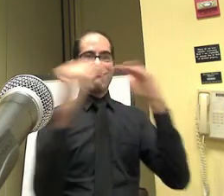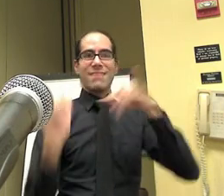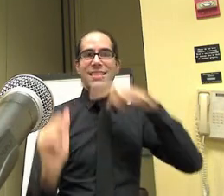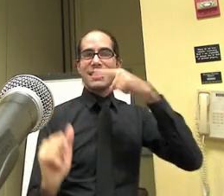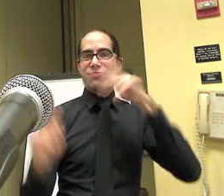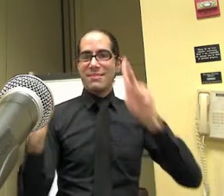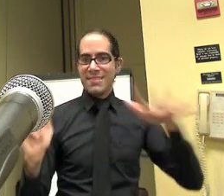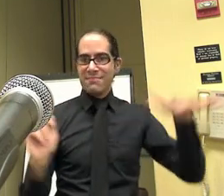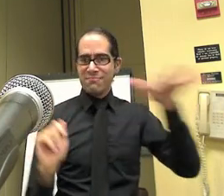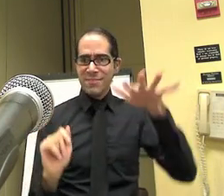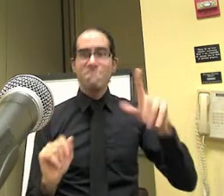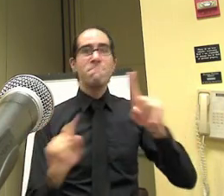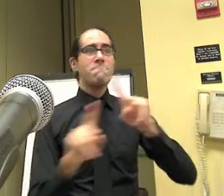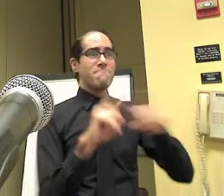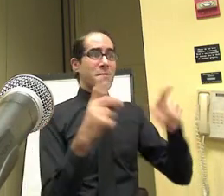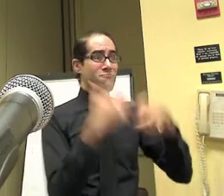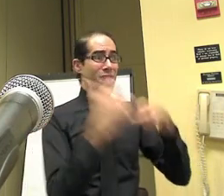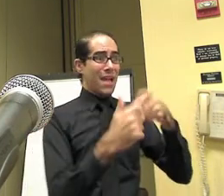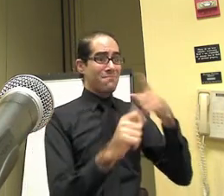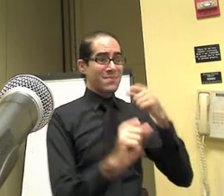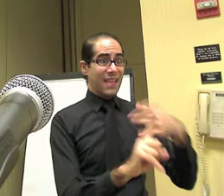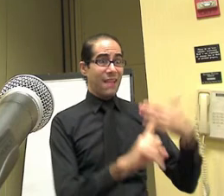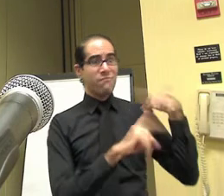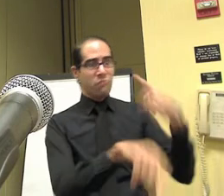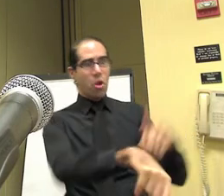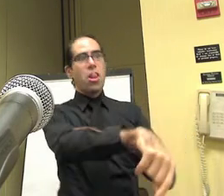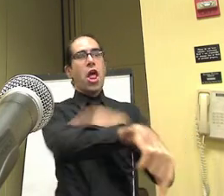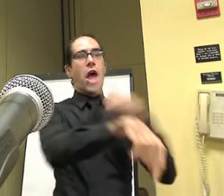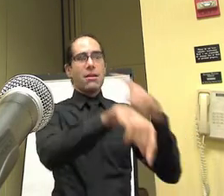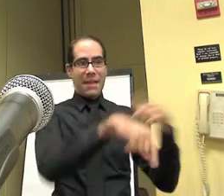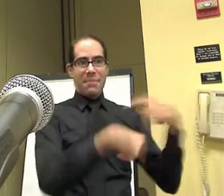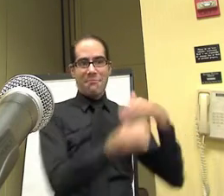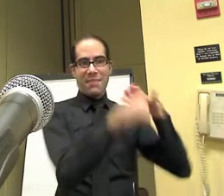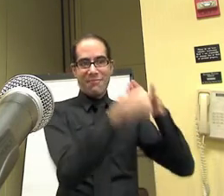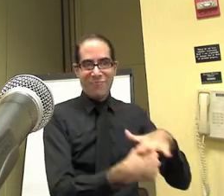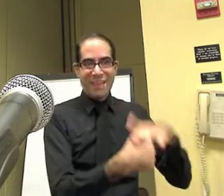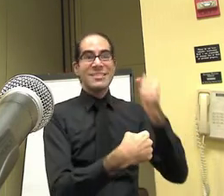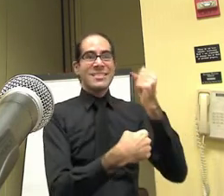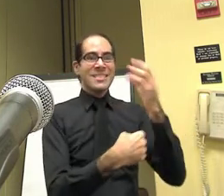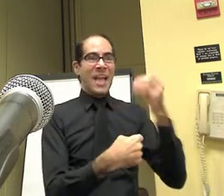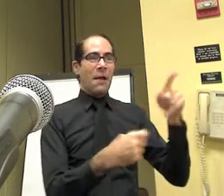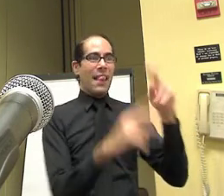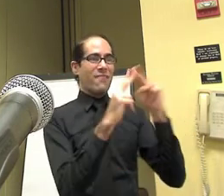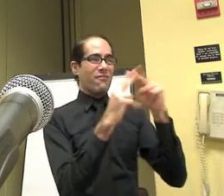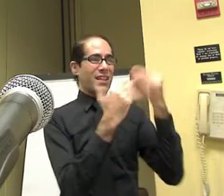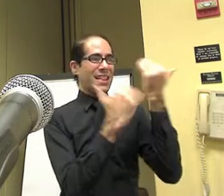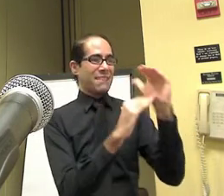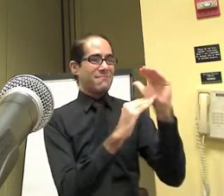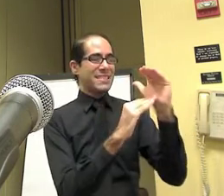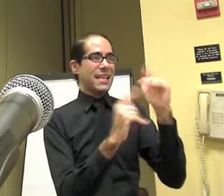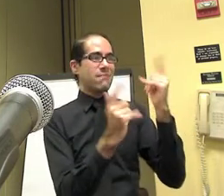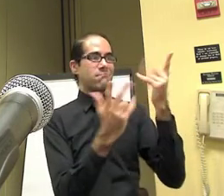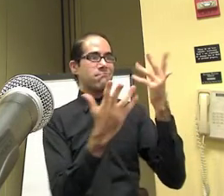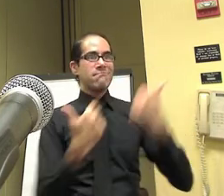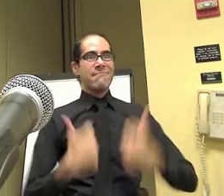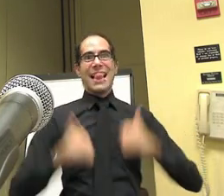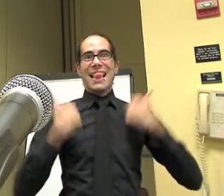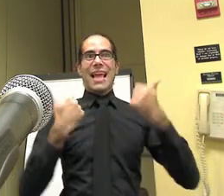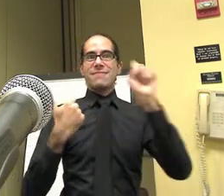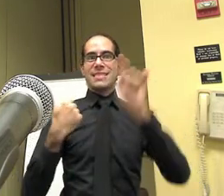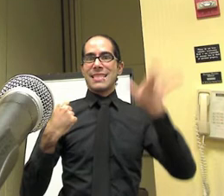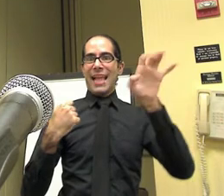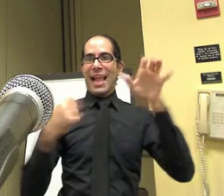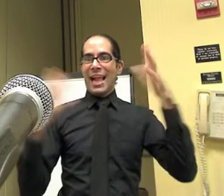up the world for deaf people to be on an equal playing field with hearing people. For a long time, deaf people have